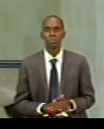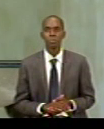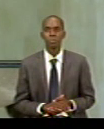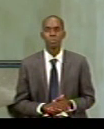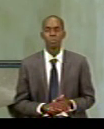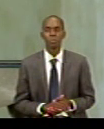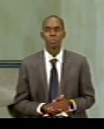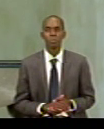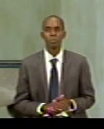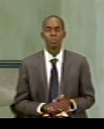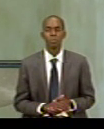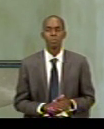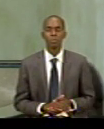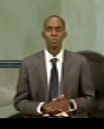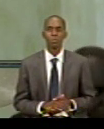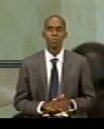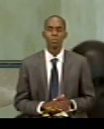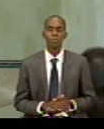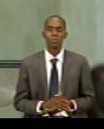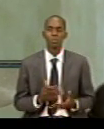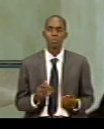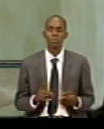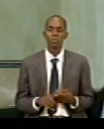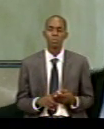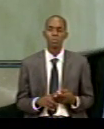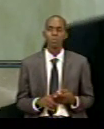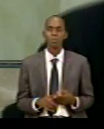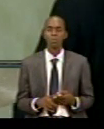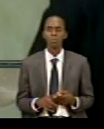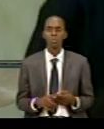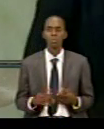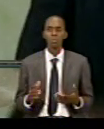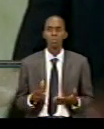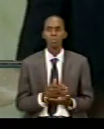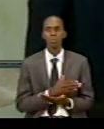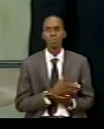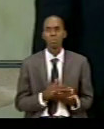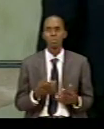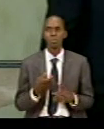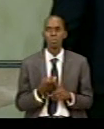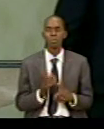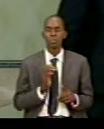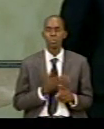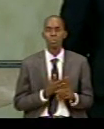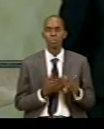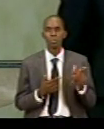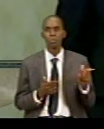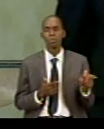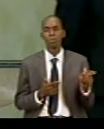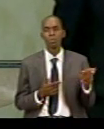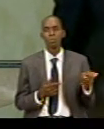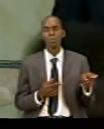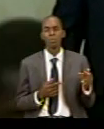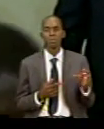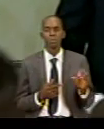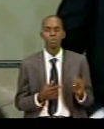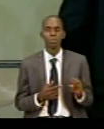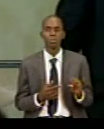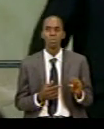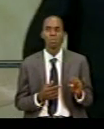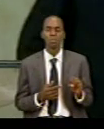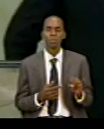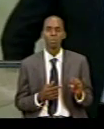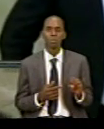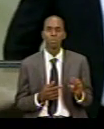Shall we rise up as we take our congregational song? From Gospel Hymns and